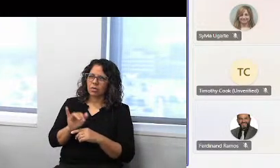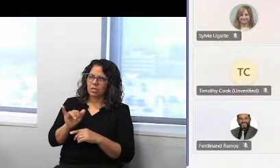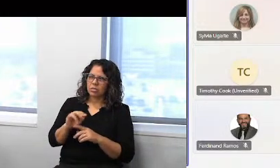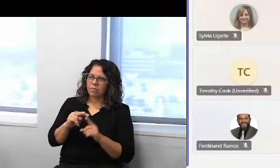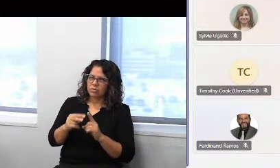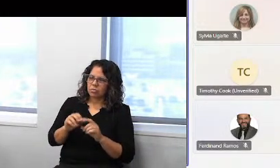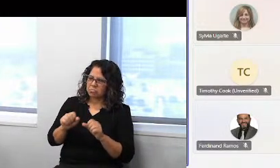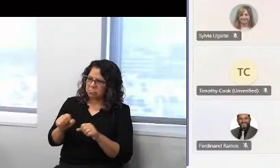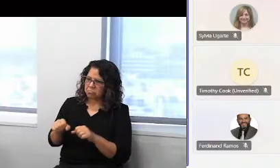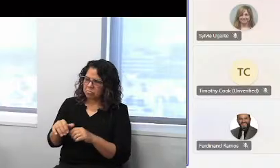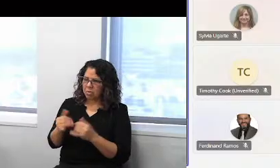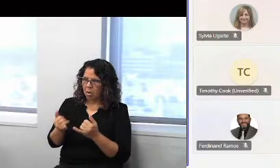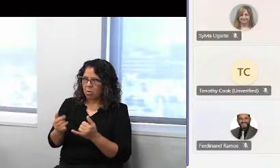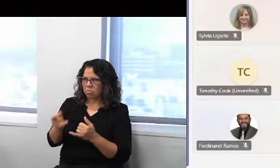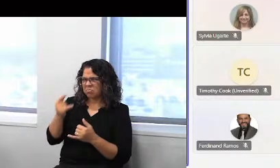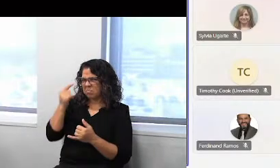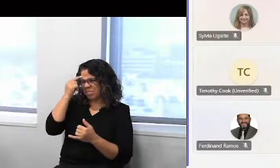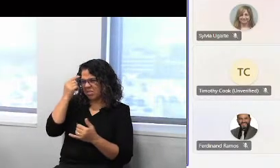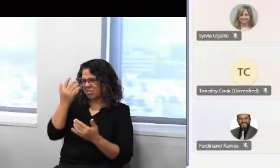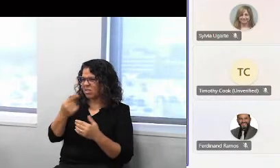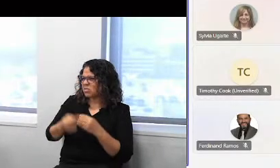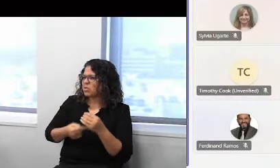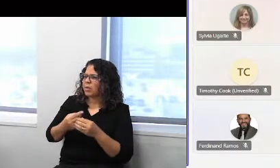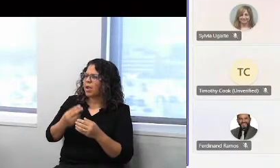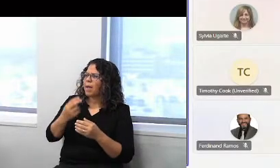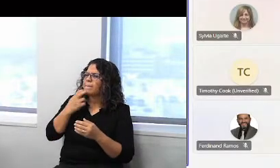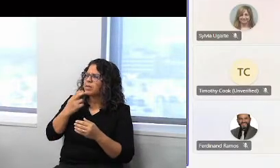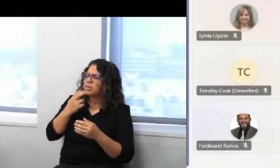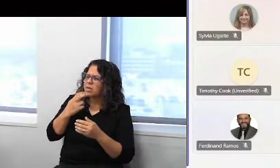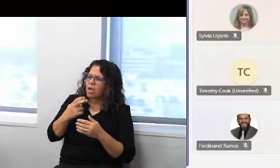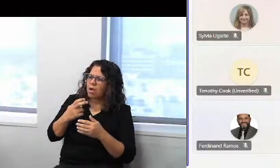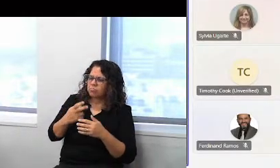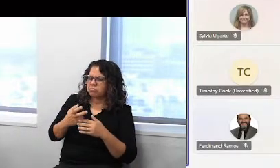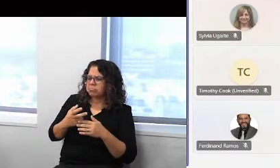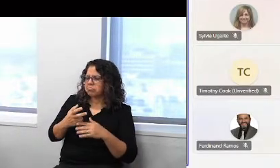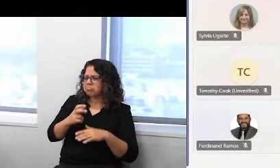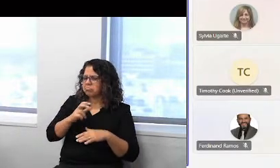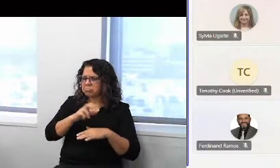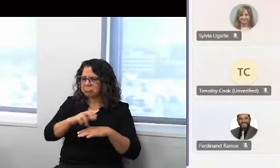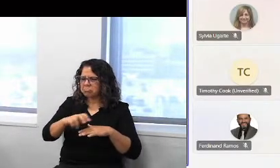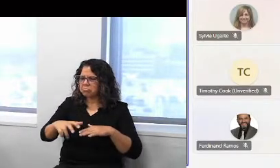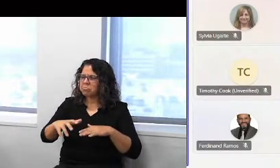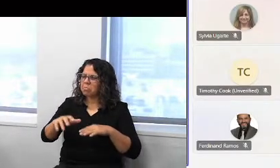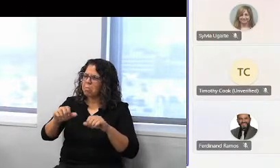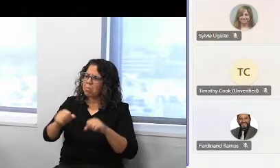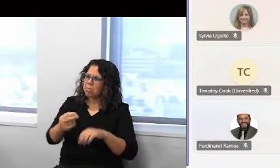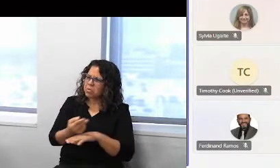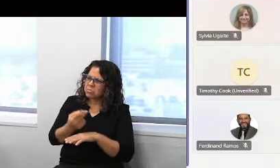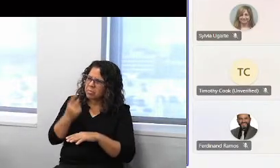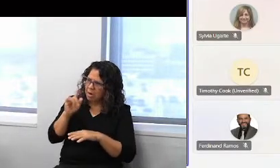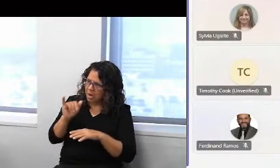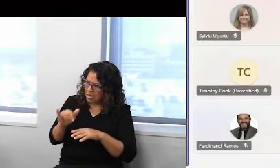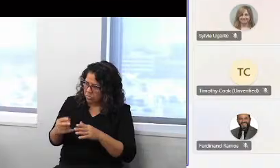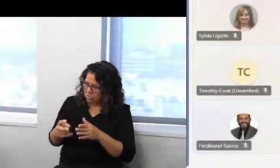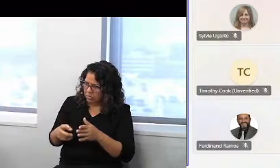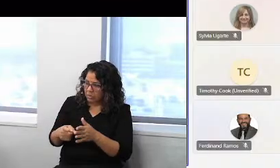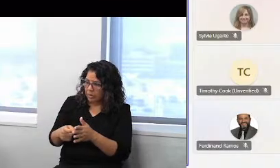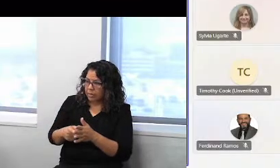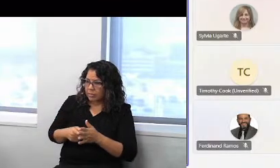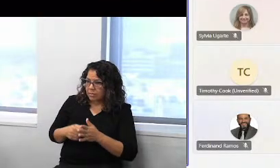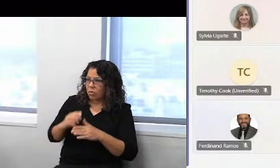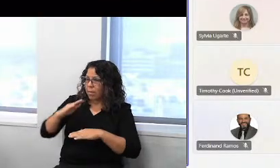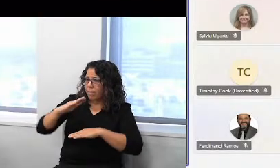now can be used for those storage minimal technical requirements and also as a storage